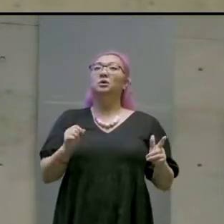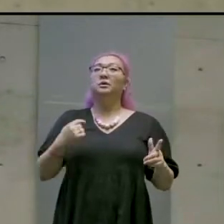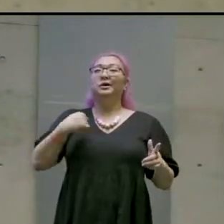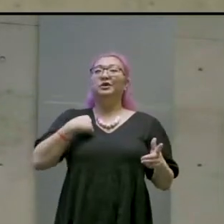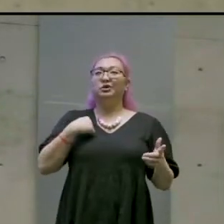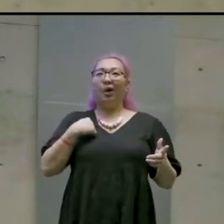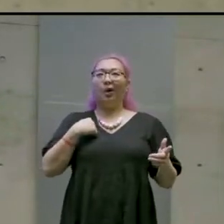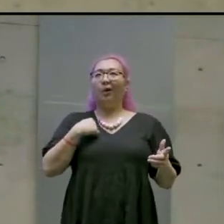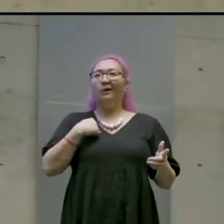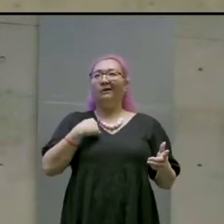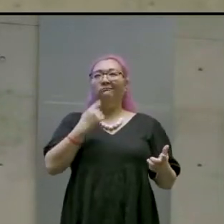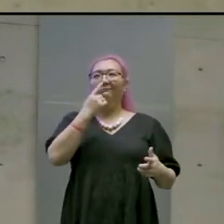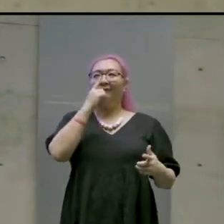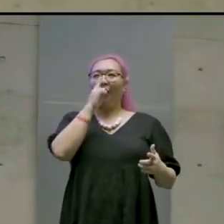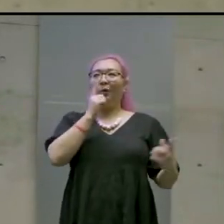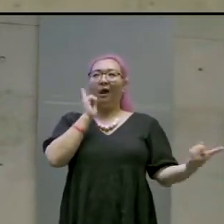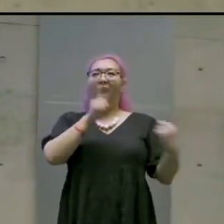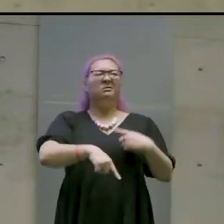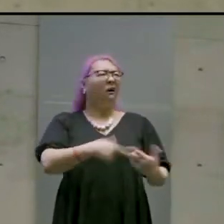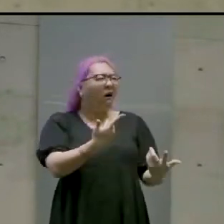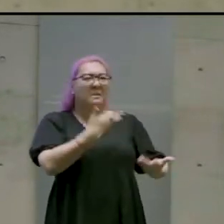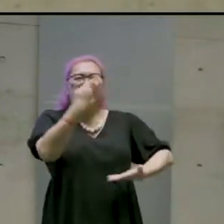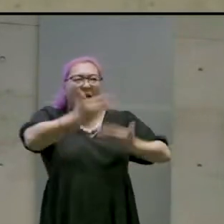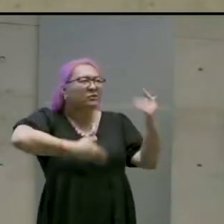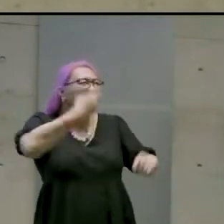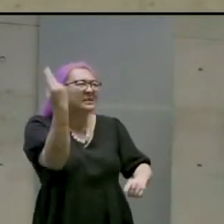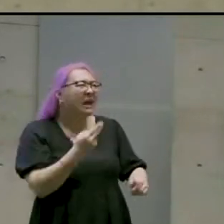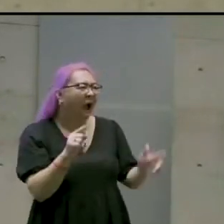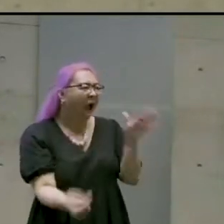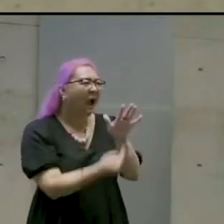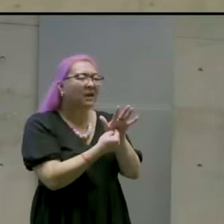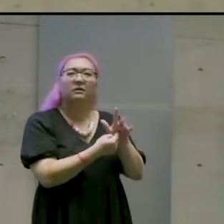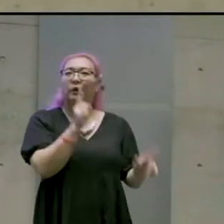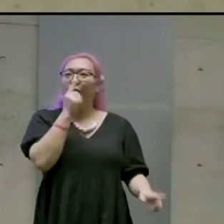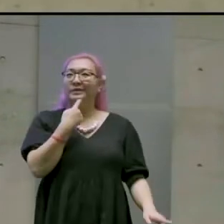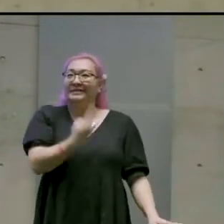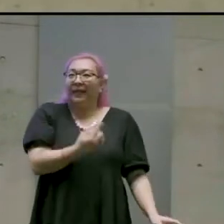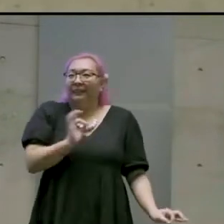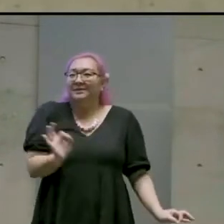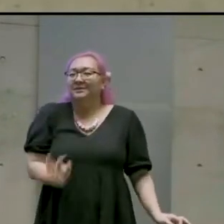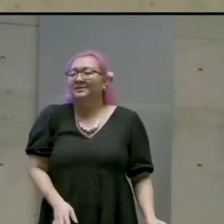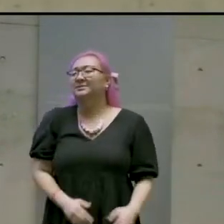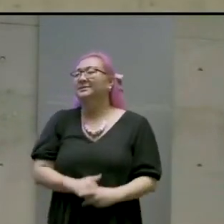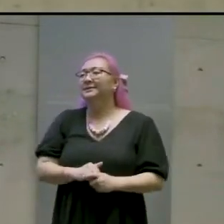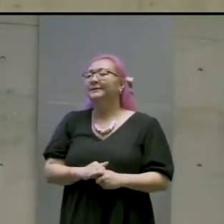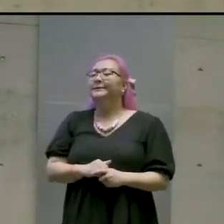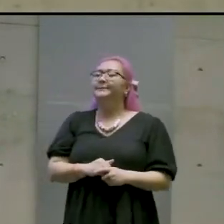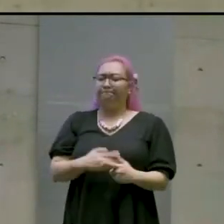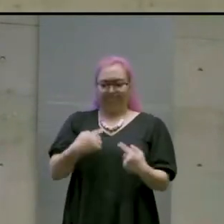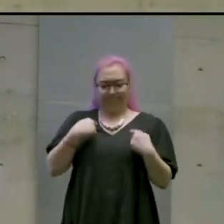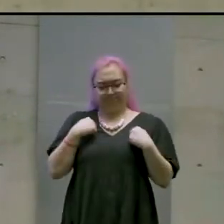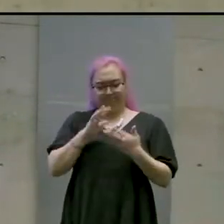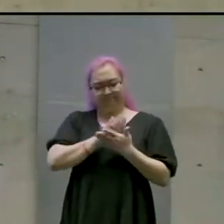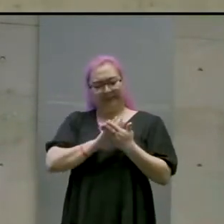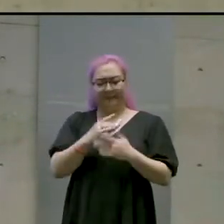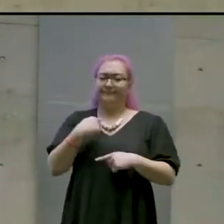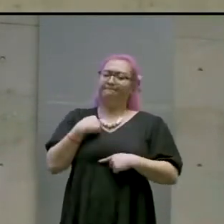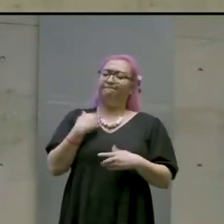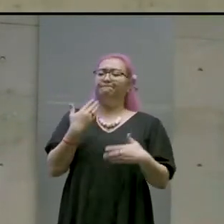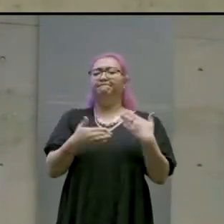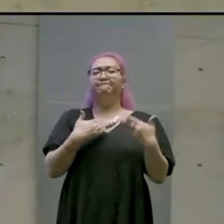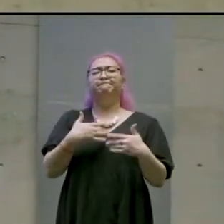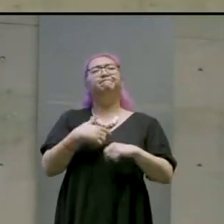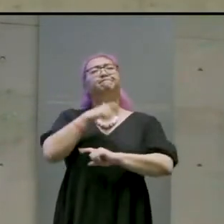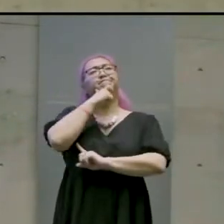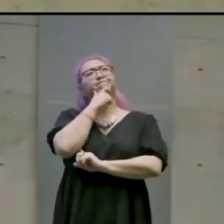duh, because we didn't even know that term. And what it did to me is I then sat down and I thought,